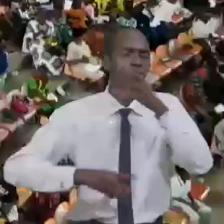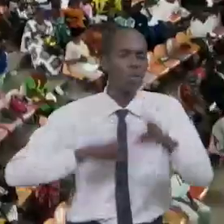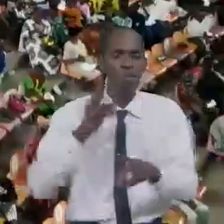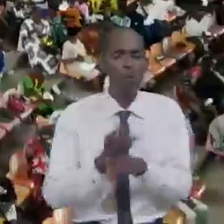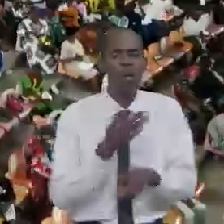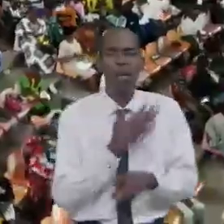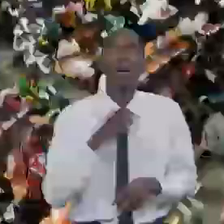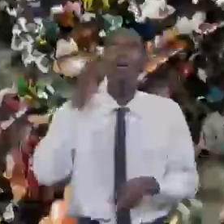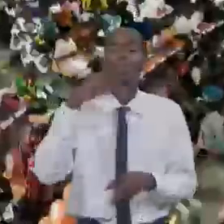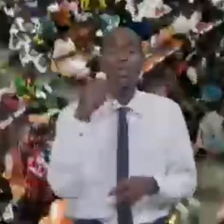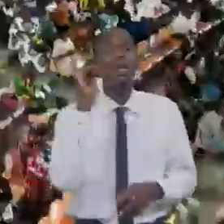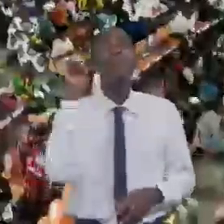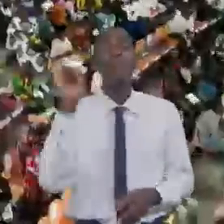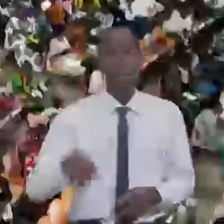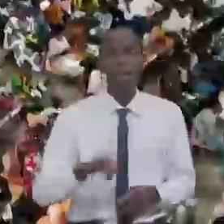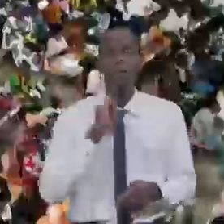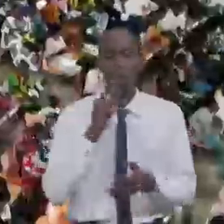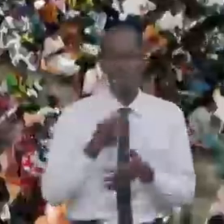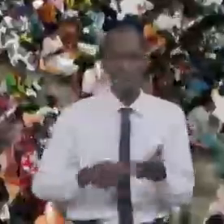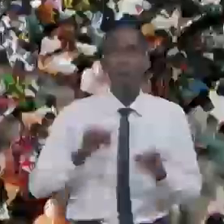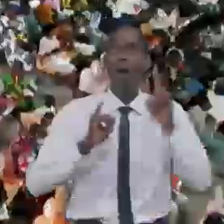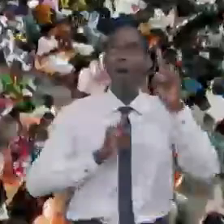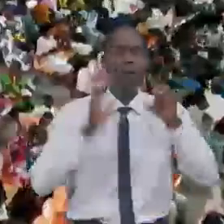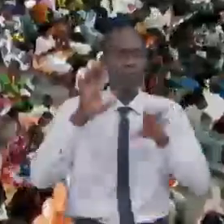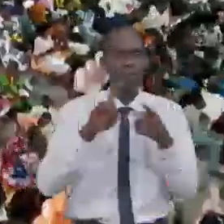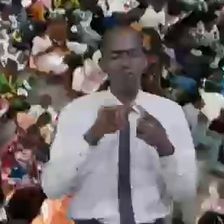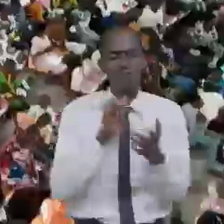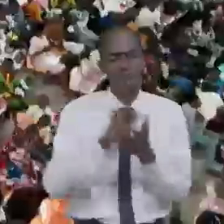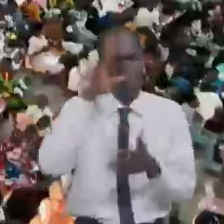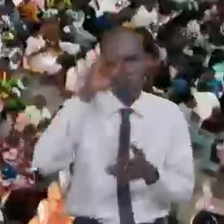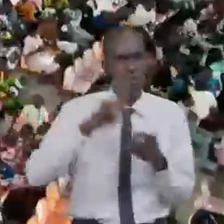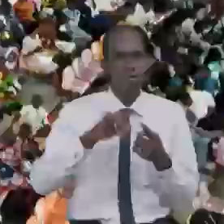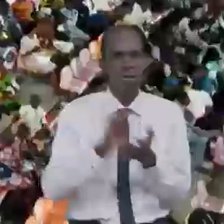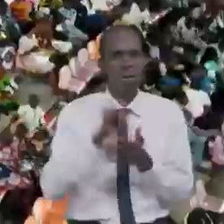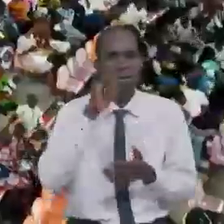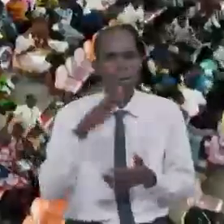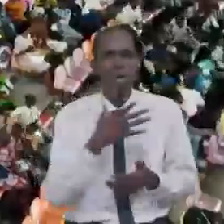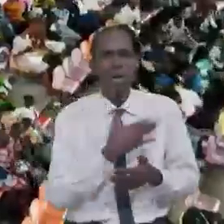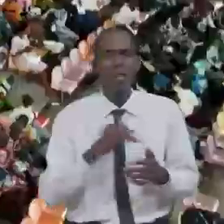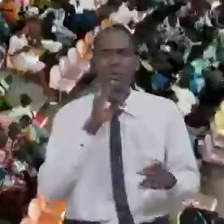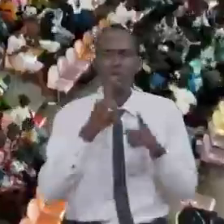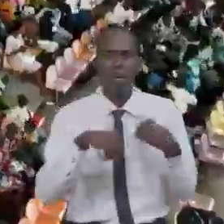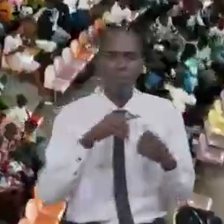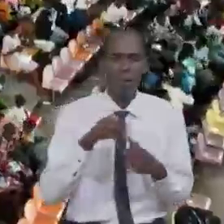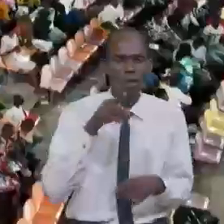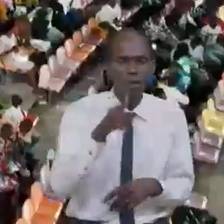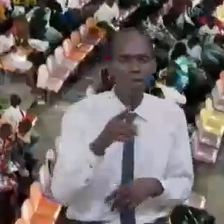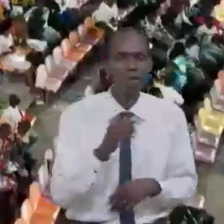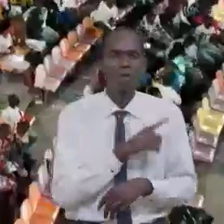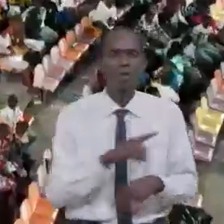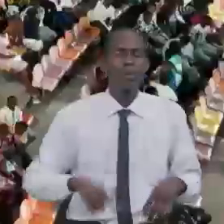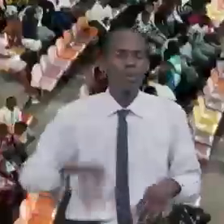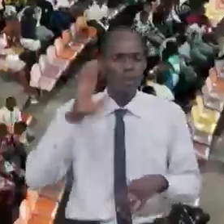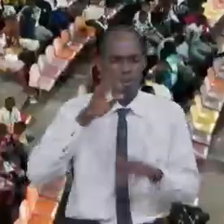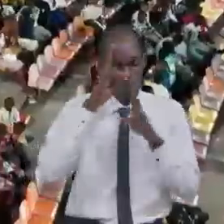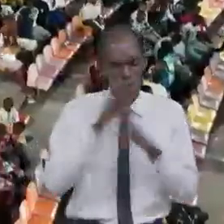said, that is what I will do to that man, to that woman. And he's talking about you. The Lord will honor you. Where